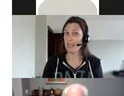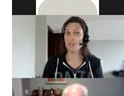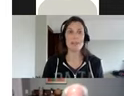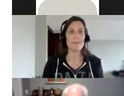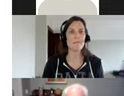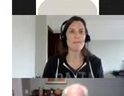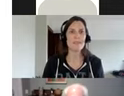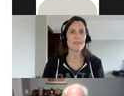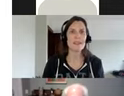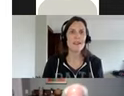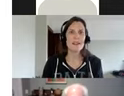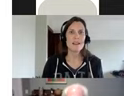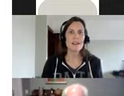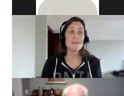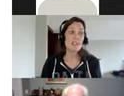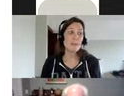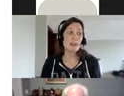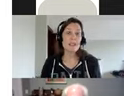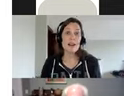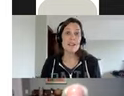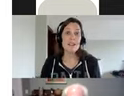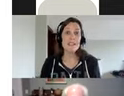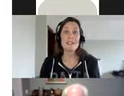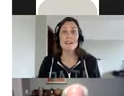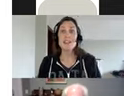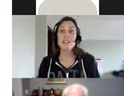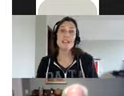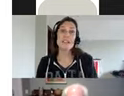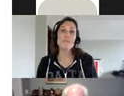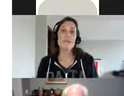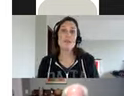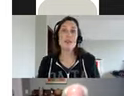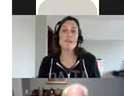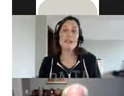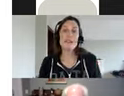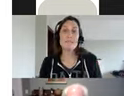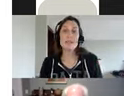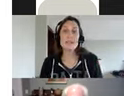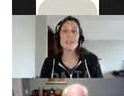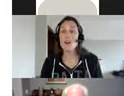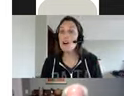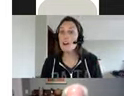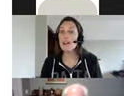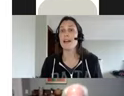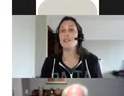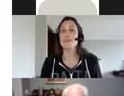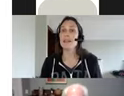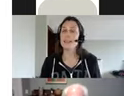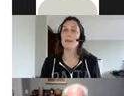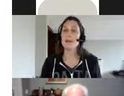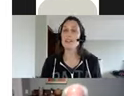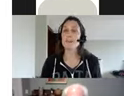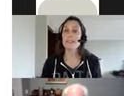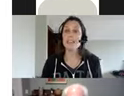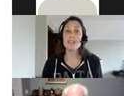bad things with them. Just to put it in context, here's an example where I've taken some bins that are actually the